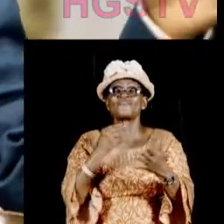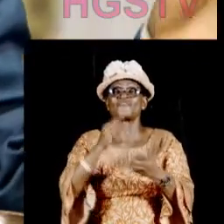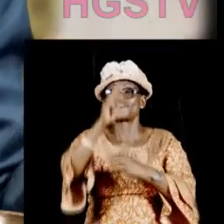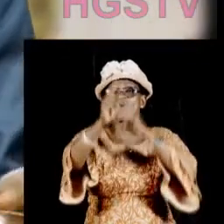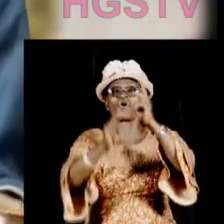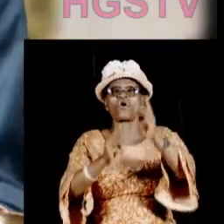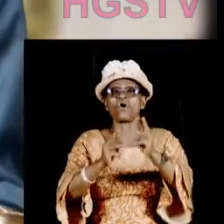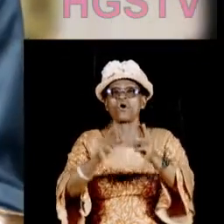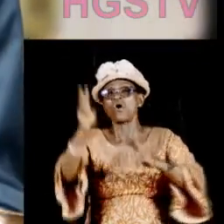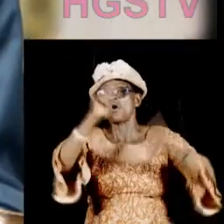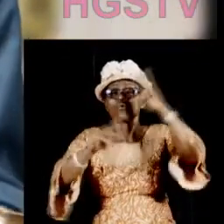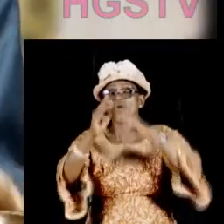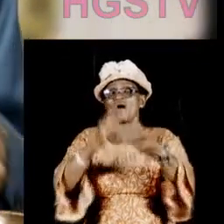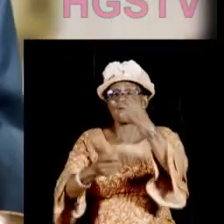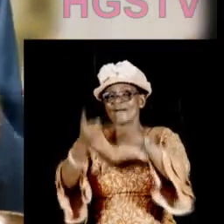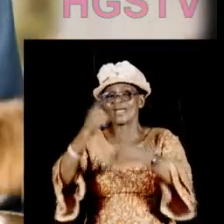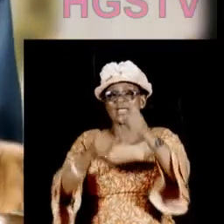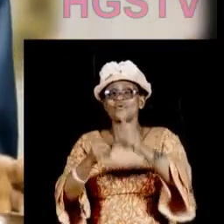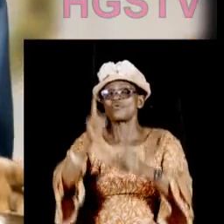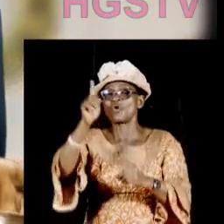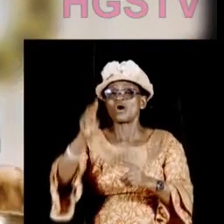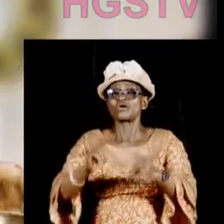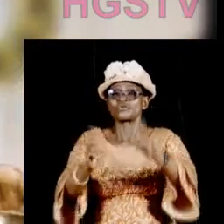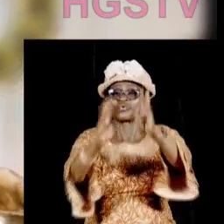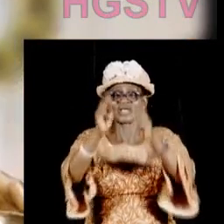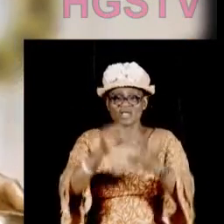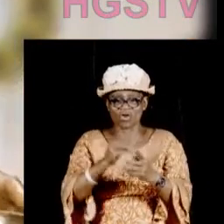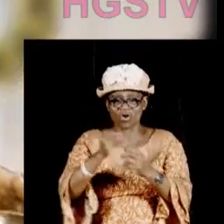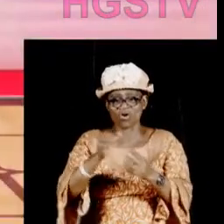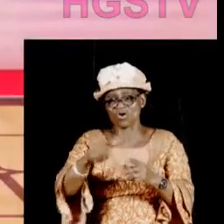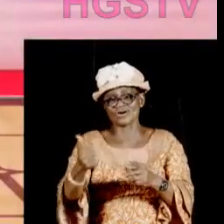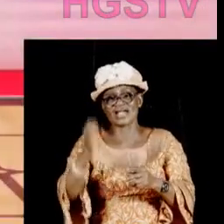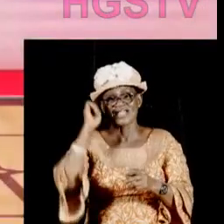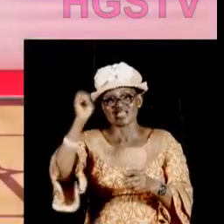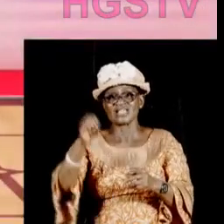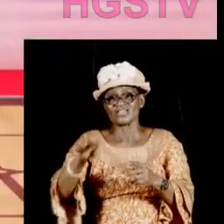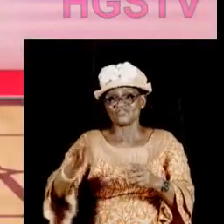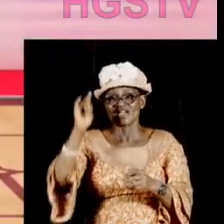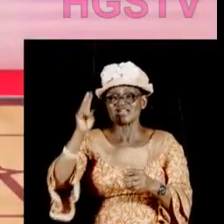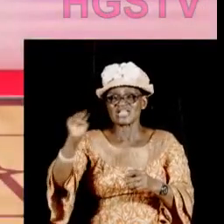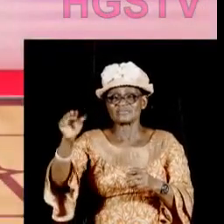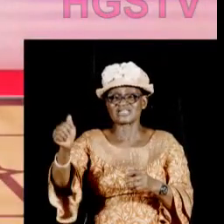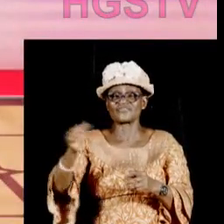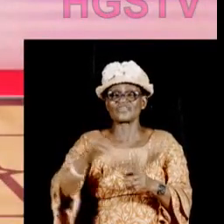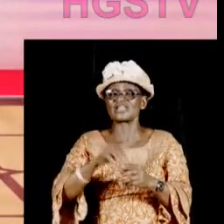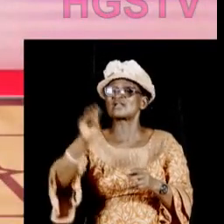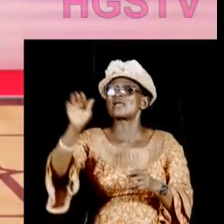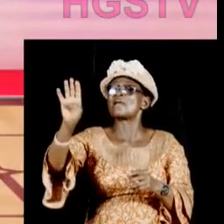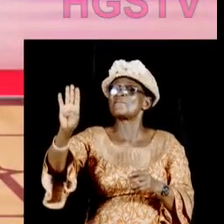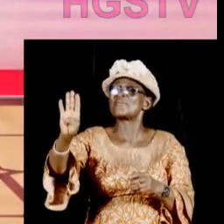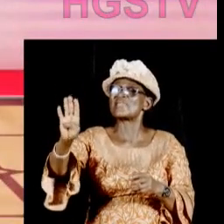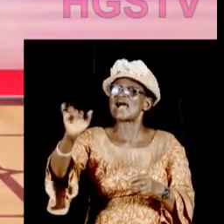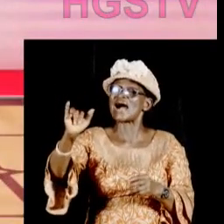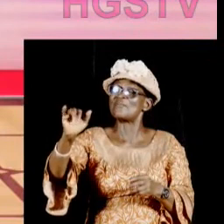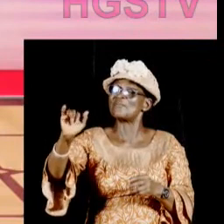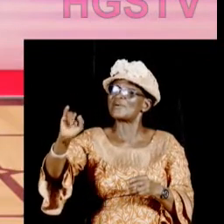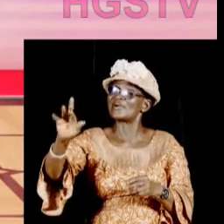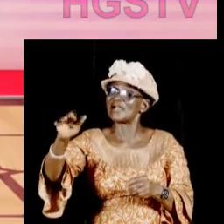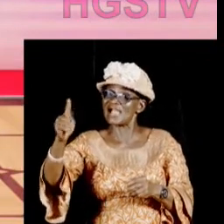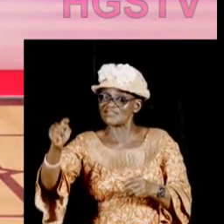civil war came. One way or the other, he found himself in Biafra camp, and he became